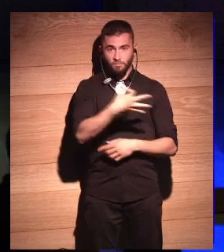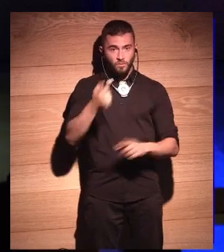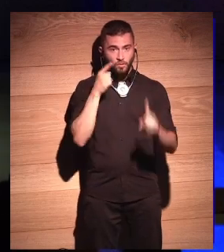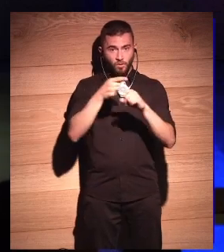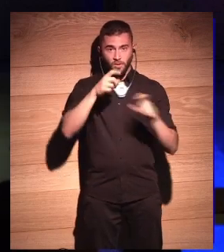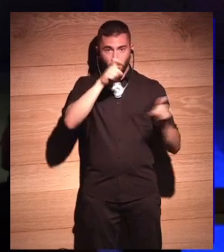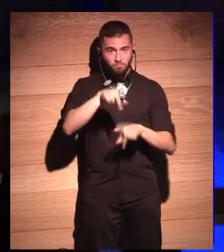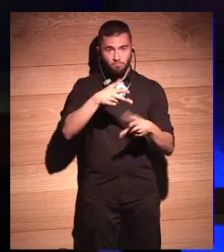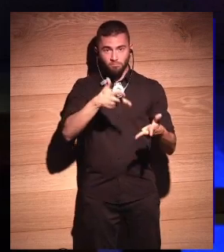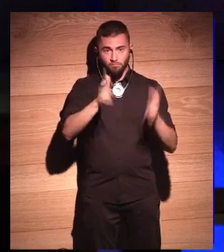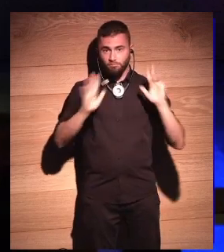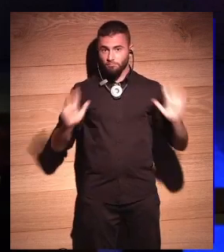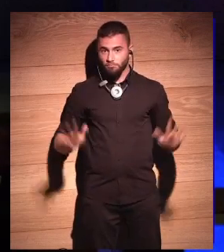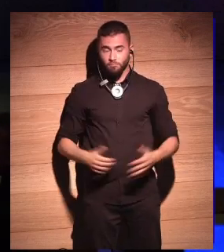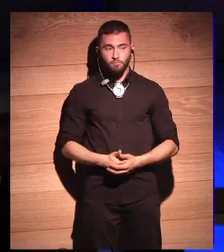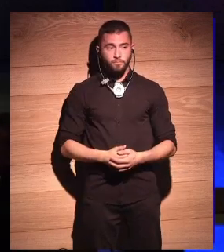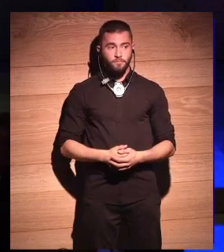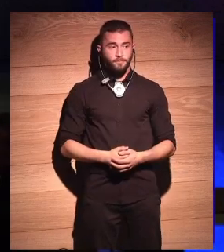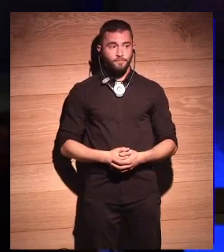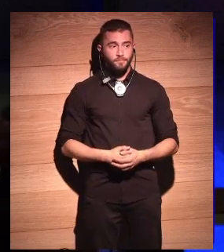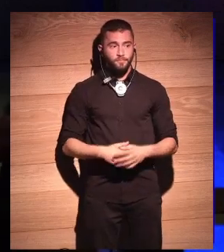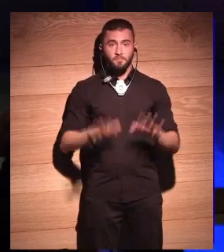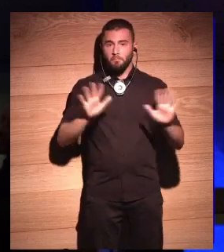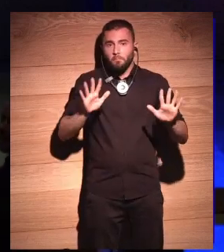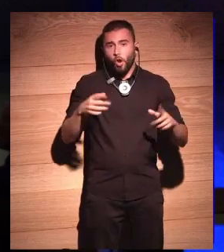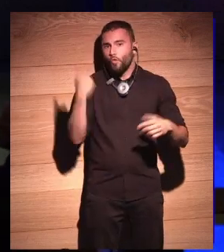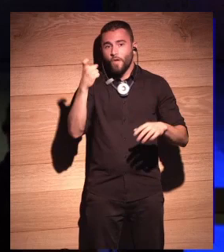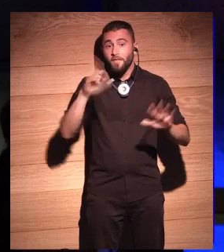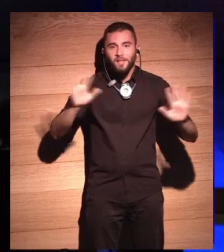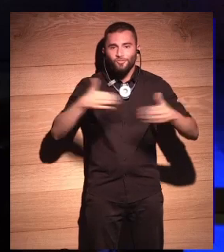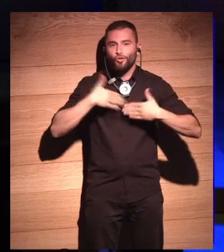Don't have to. Yeah?